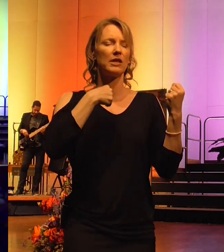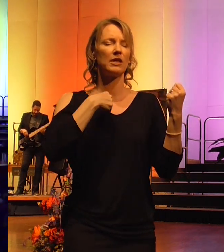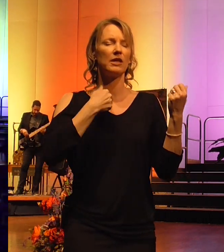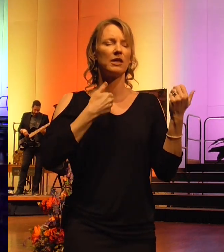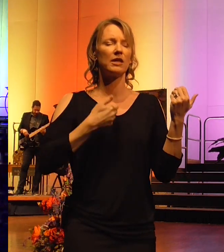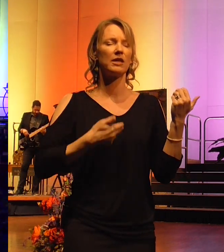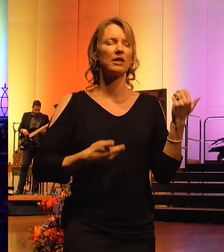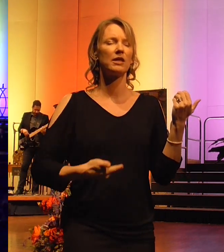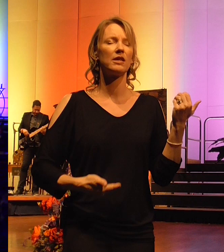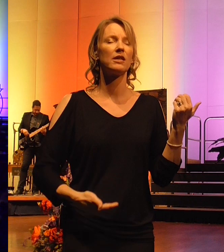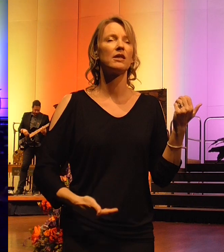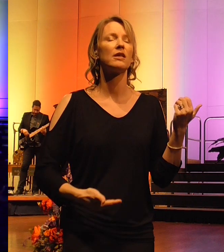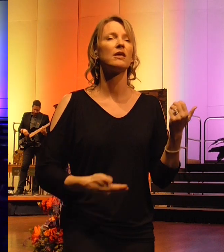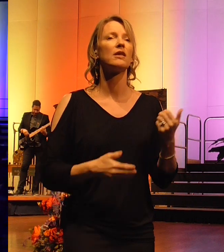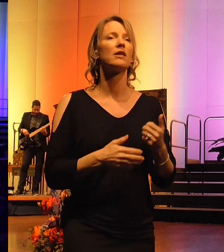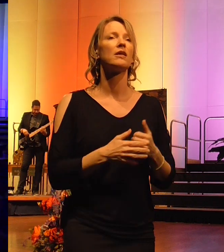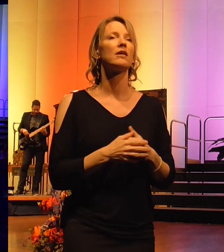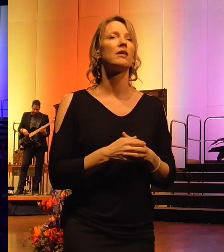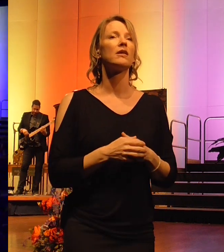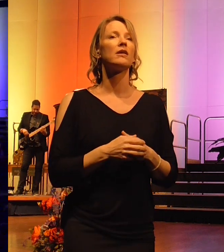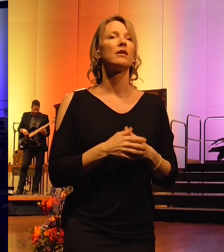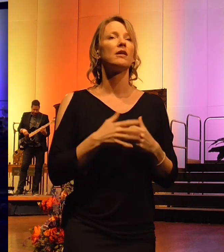heal me,